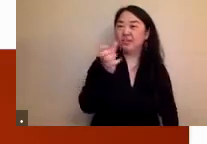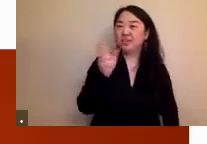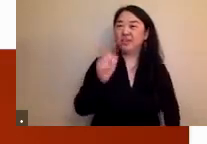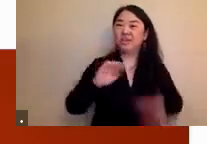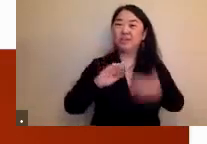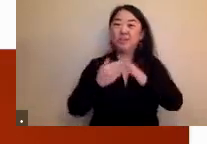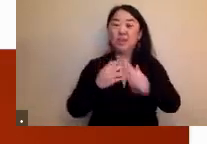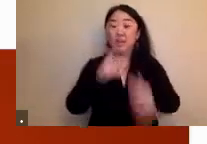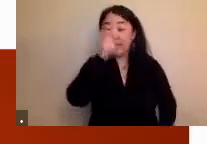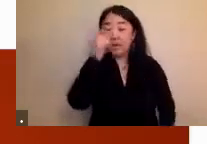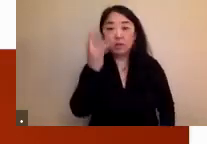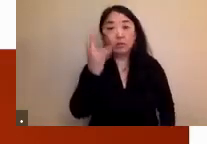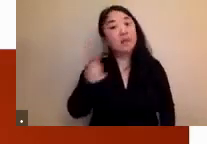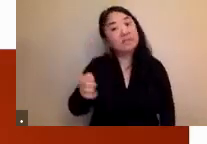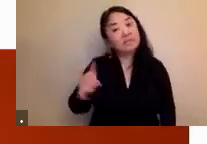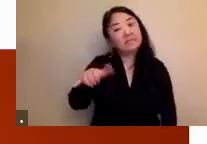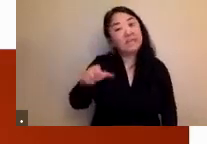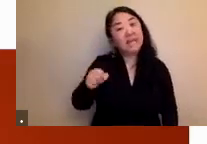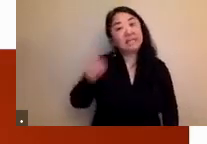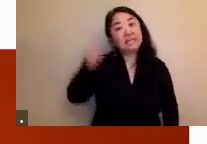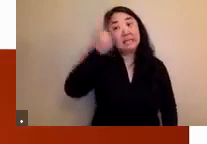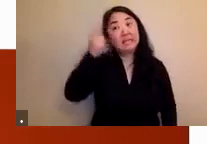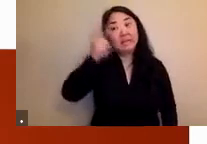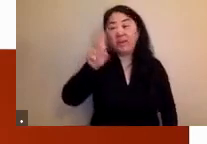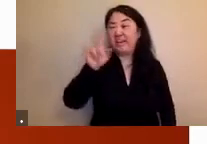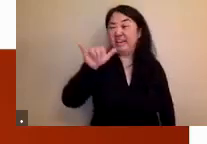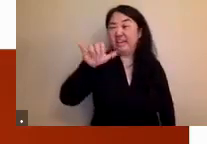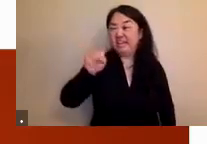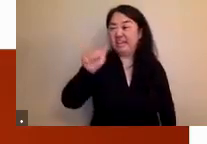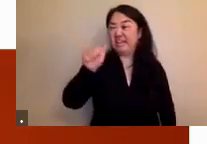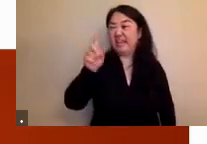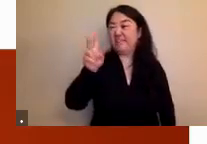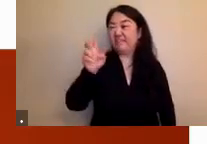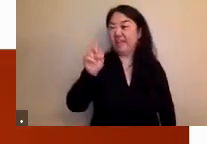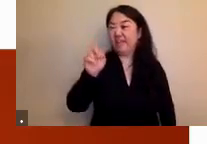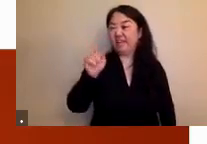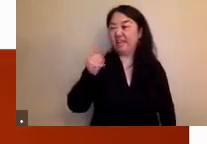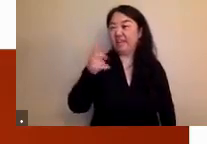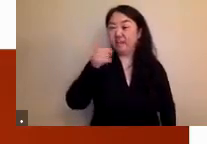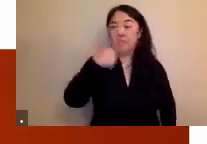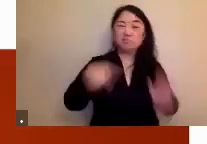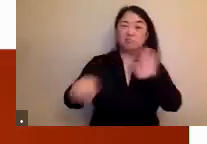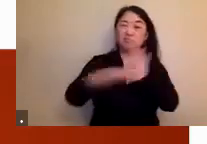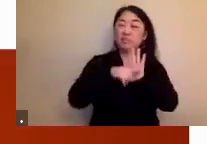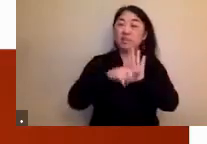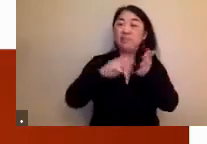are considered disadvantaged because they have been historically denied opportunities.